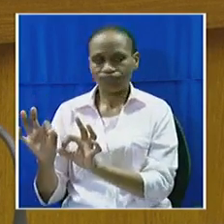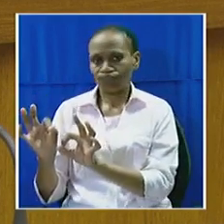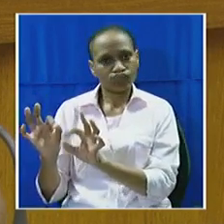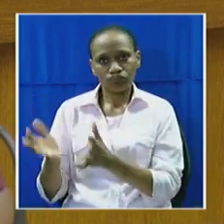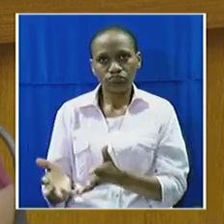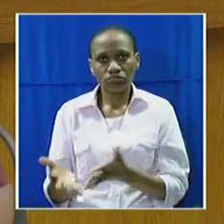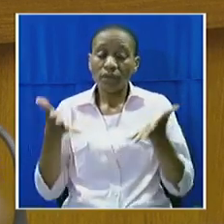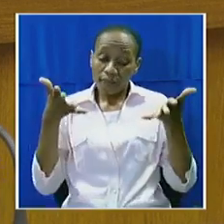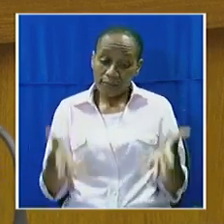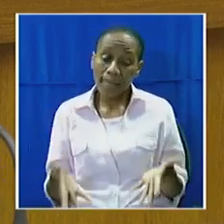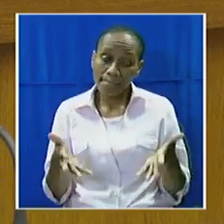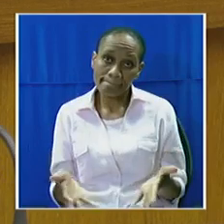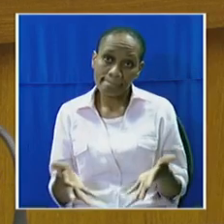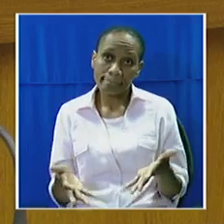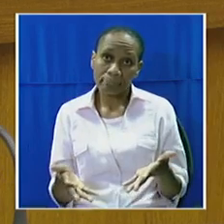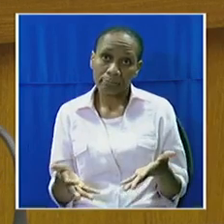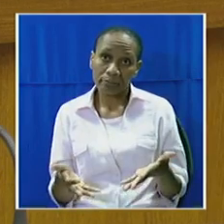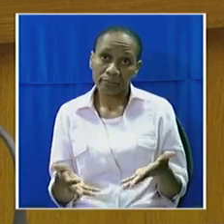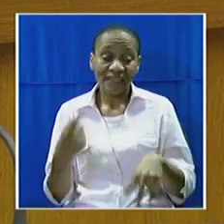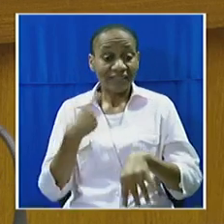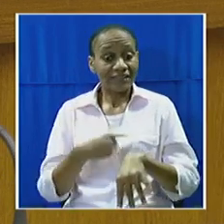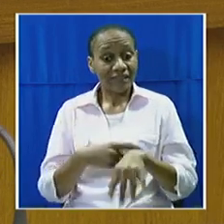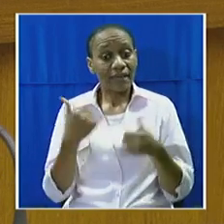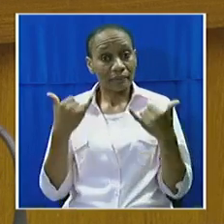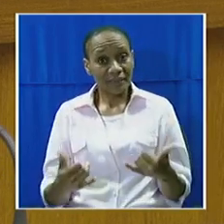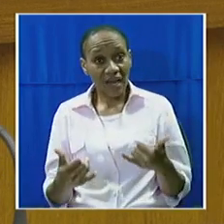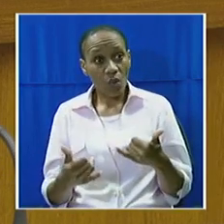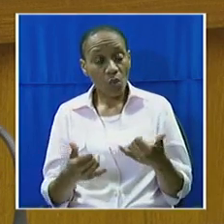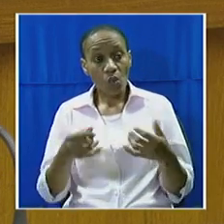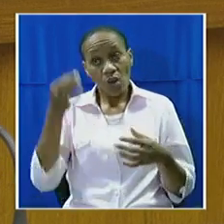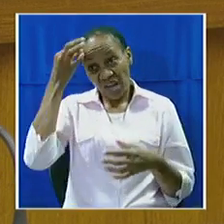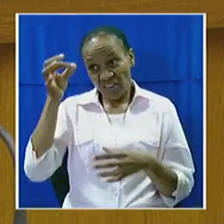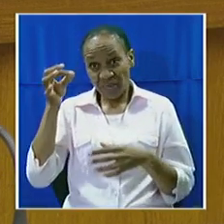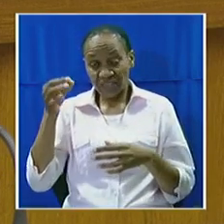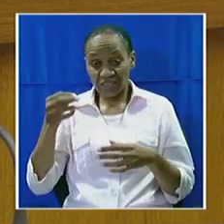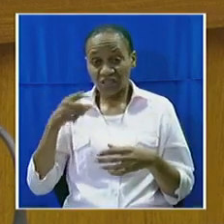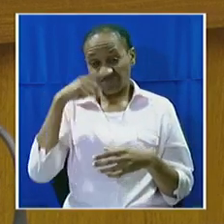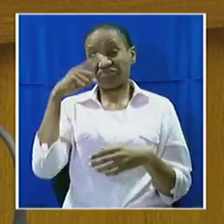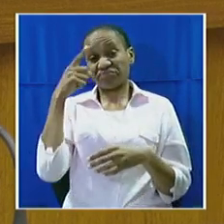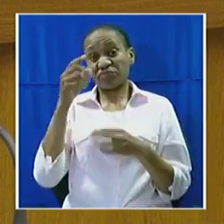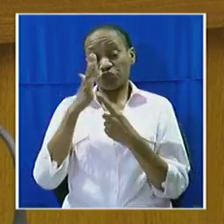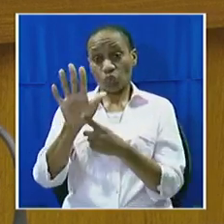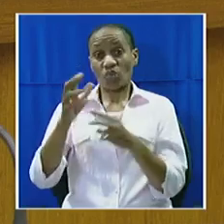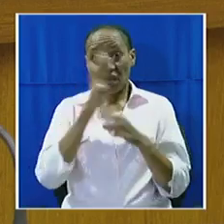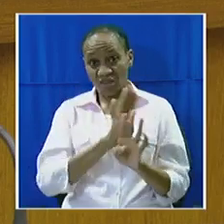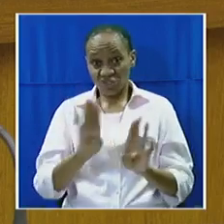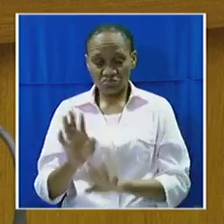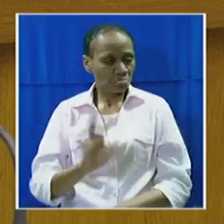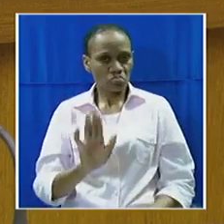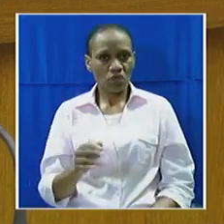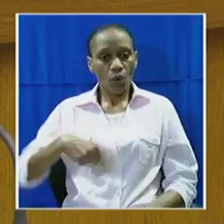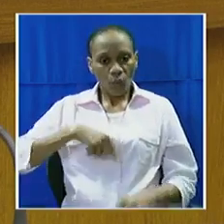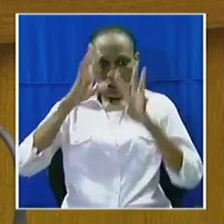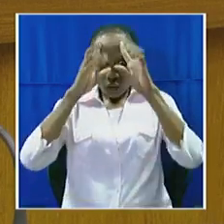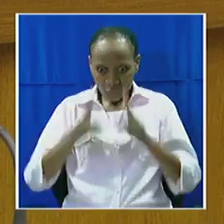With that being said, this is not the time for executive arrogance. It is also not the time for decisions which are bound